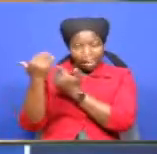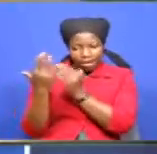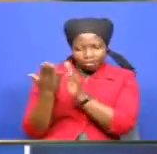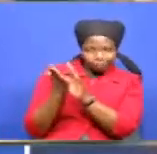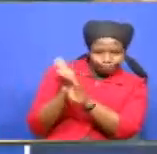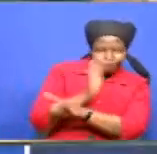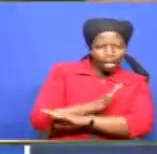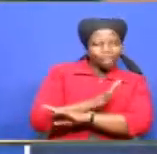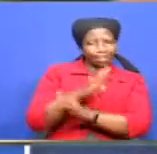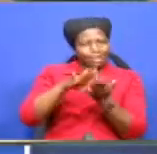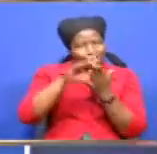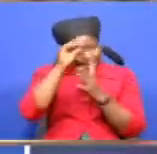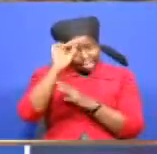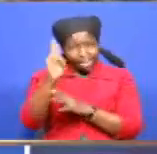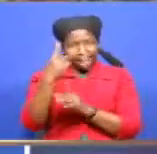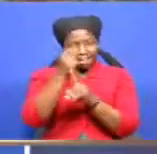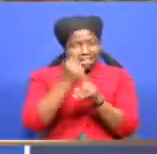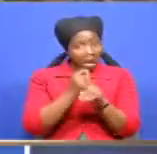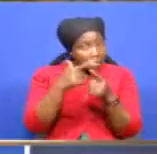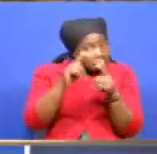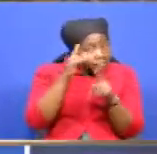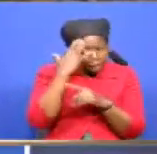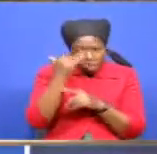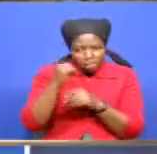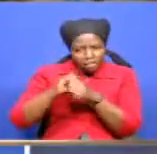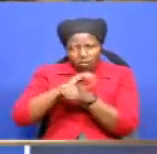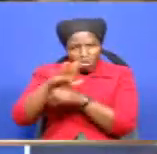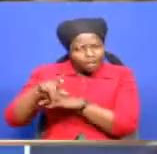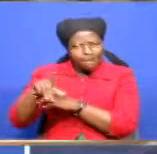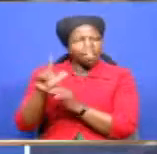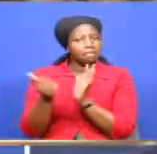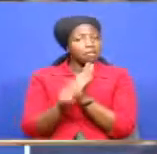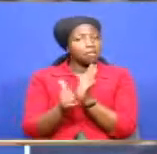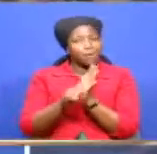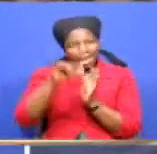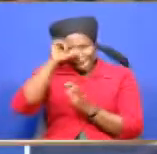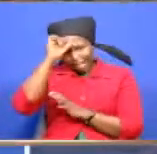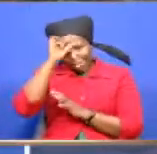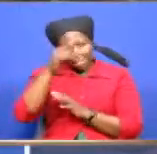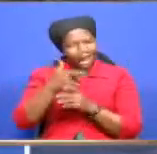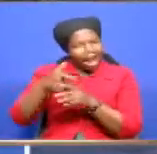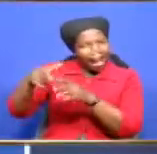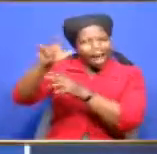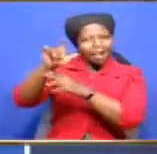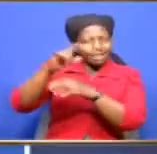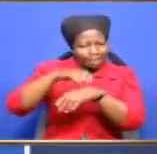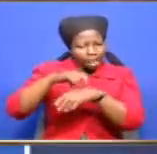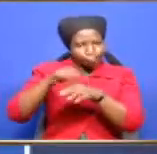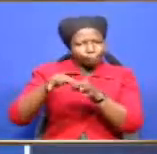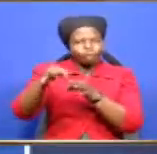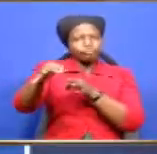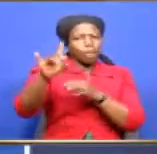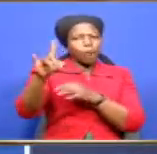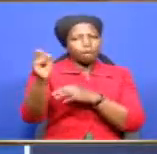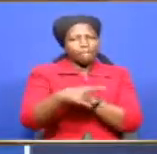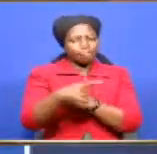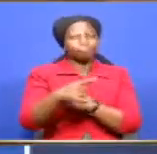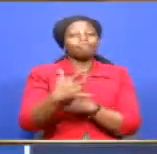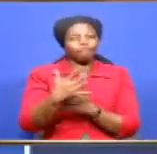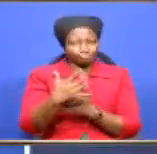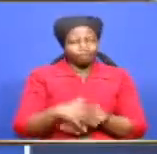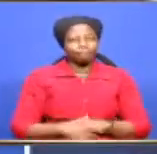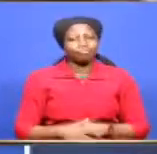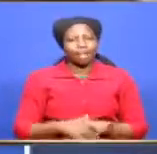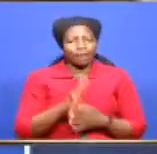the second term. However, due to the COVID-19 pandemic, the government extended the reopening date for 1 month as part